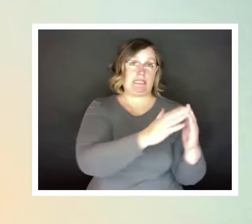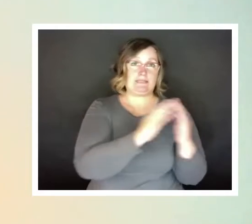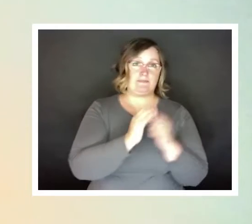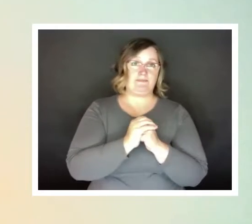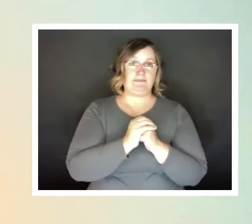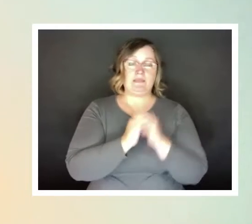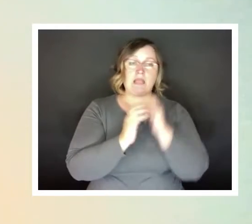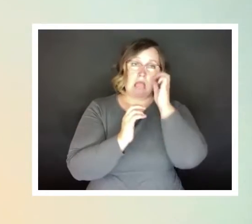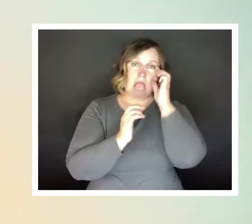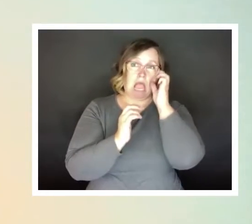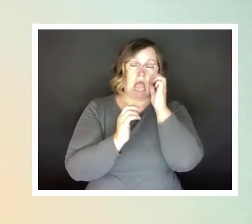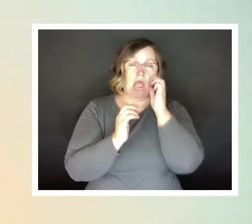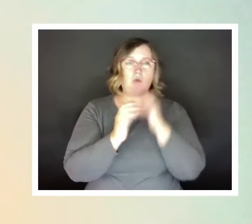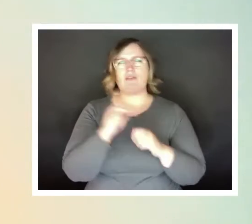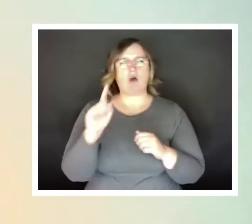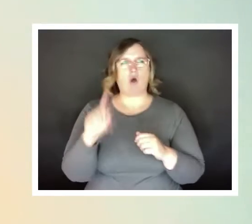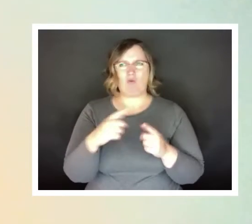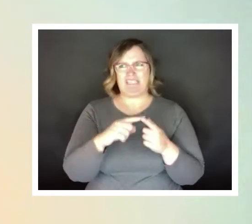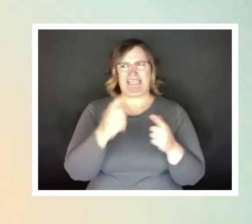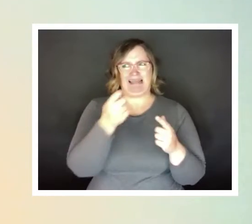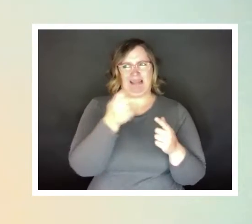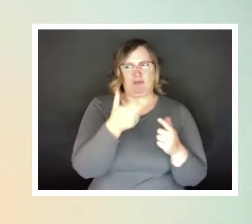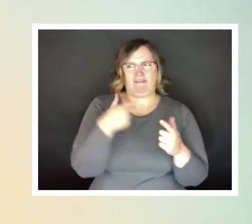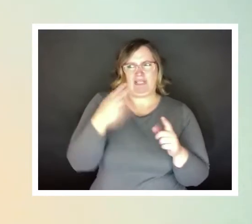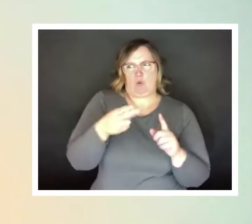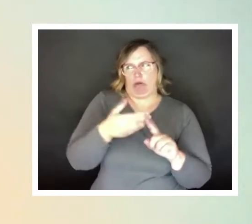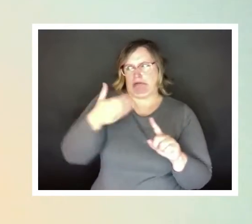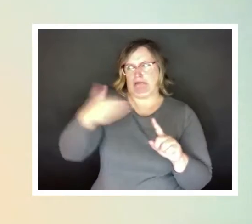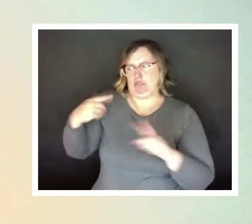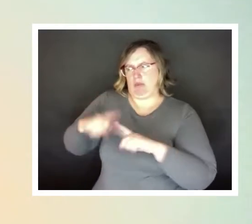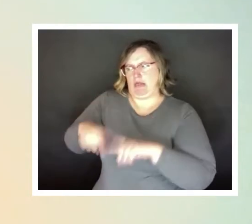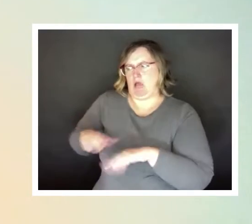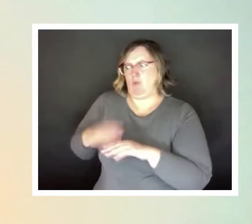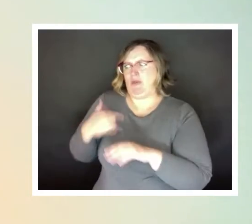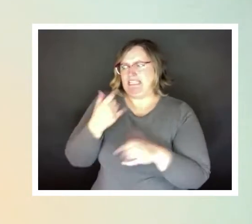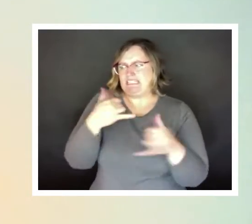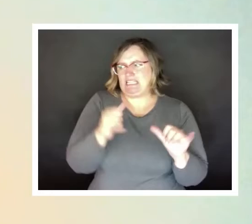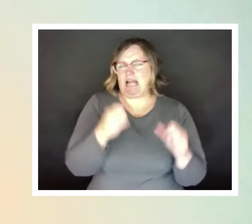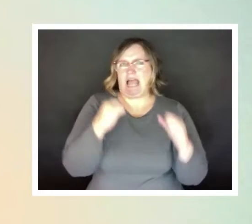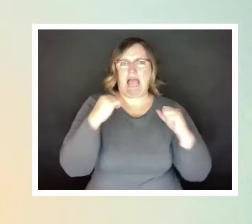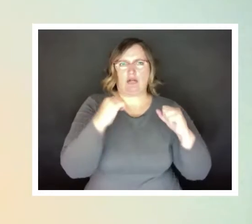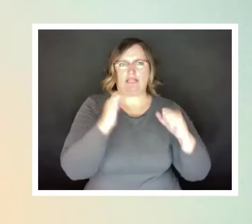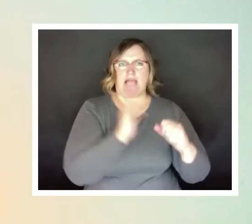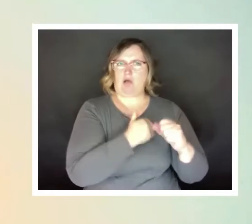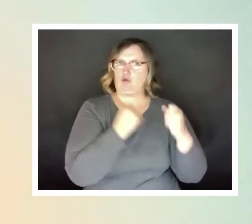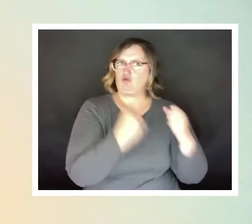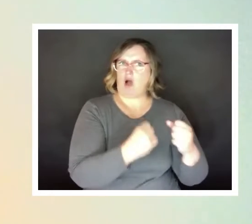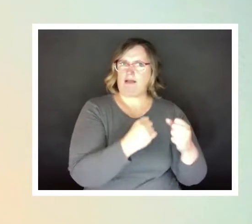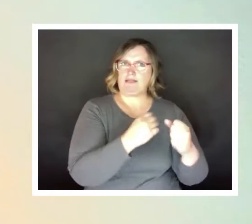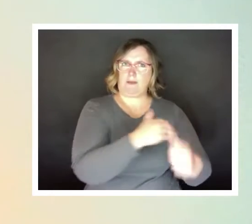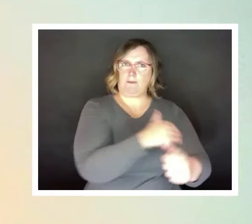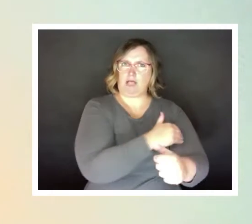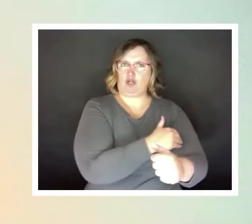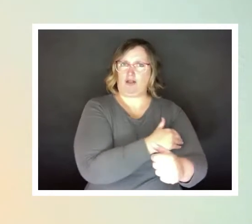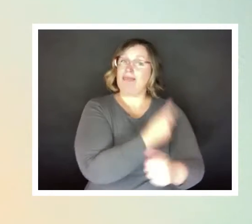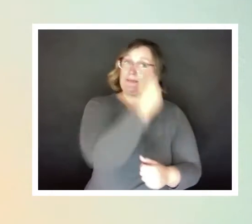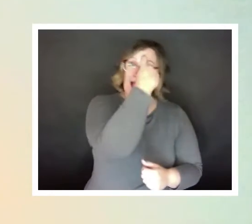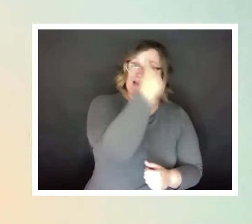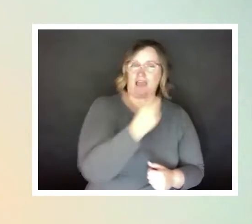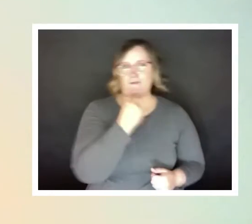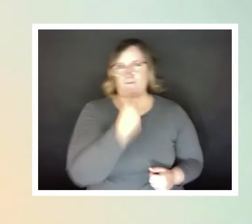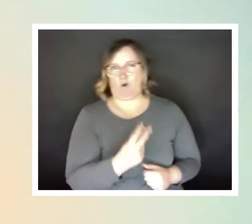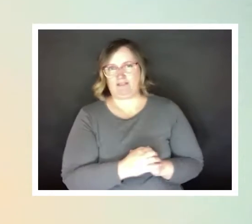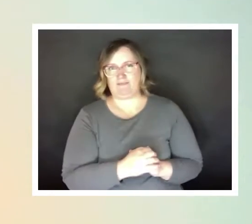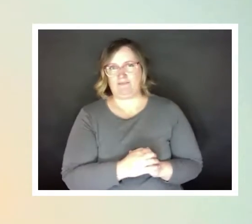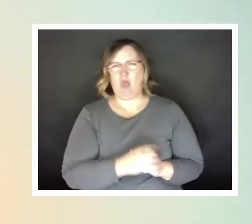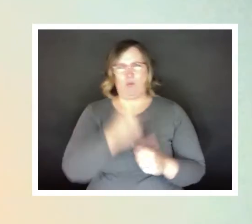parallel historical data to rely on, we exercised our strongest muscles, our minds and voices, in an effort to right the wrongs we see in our